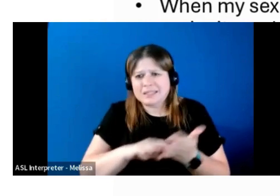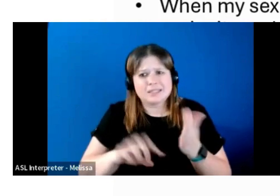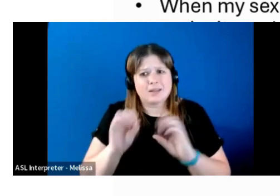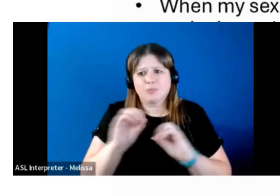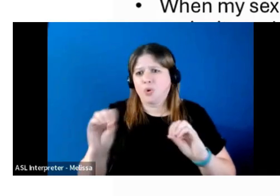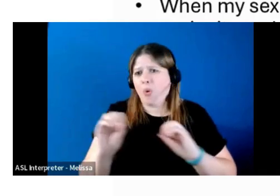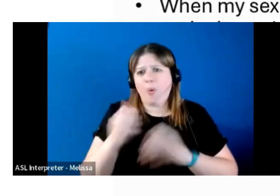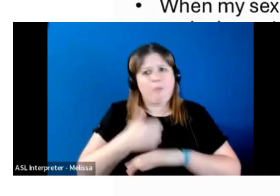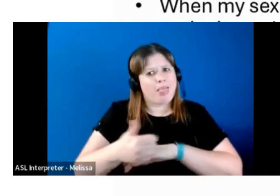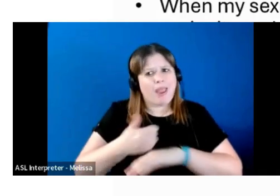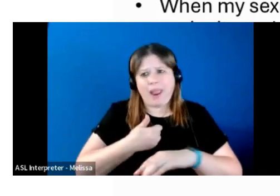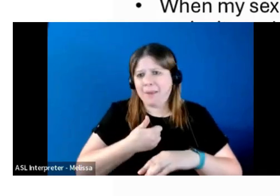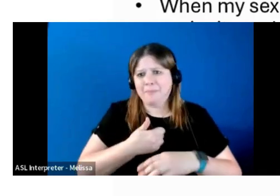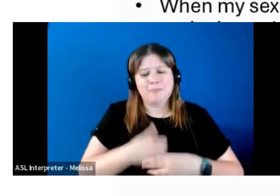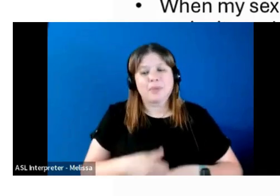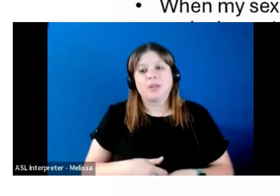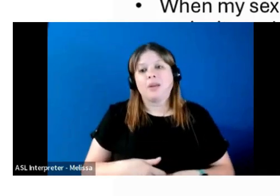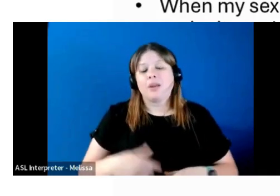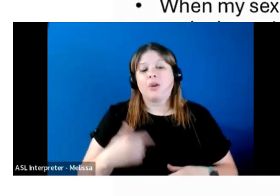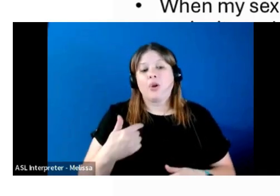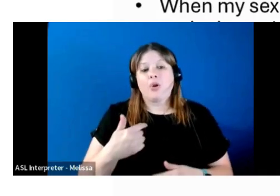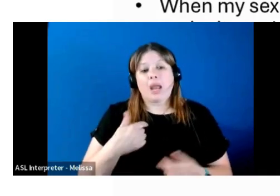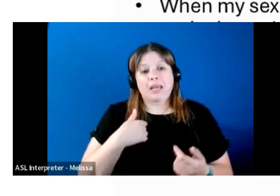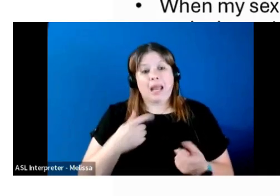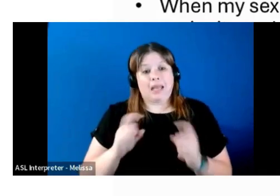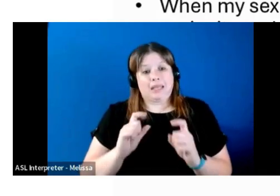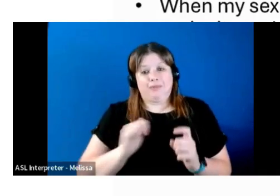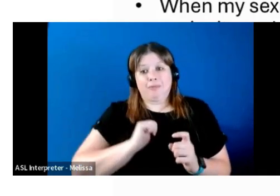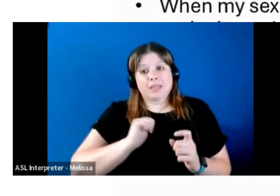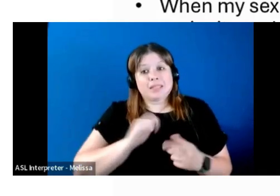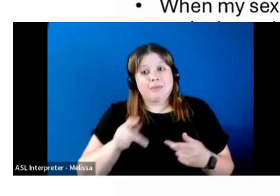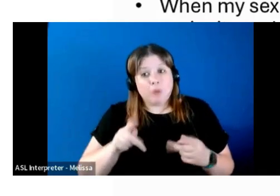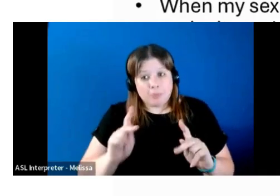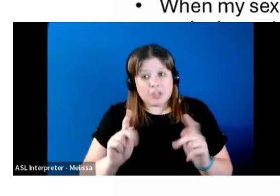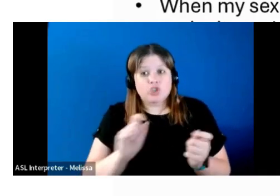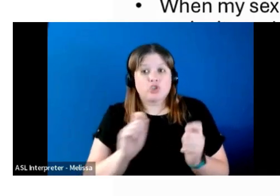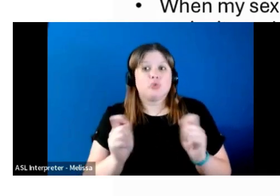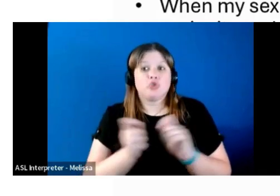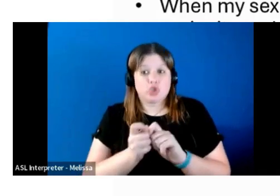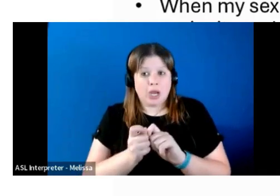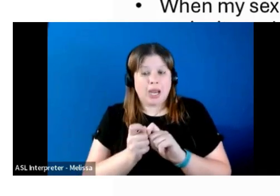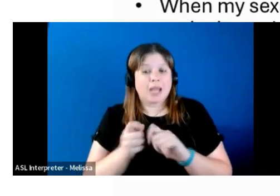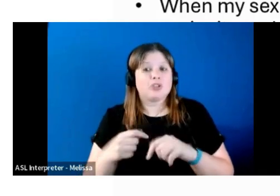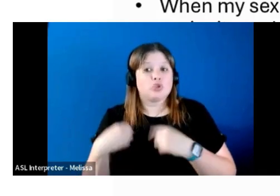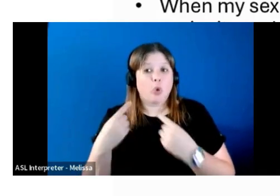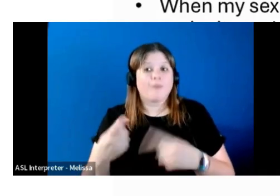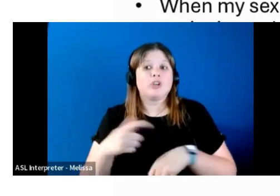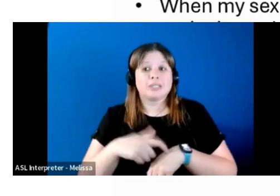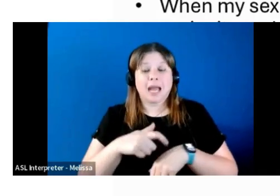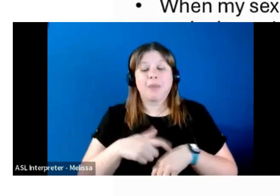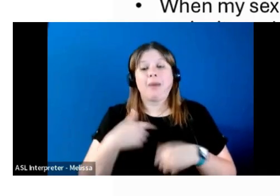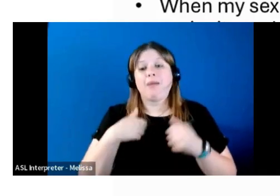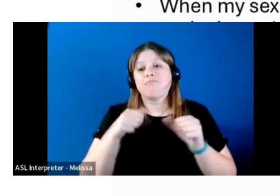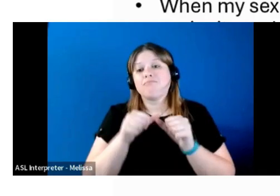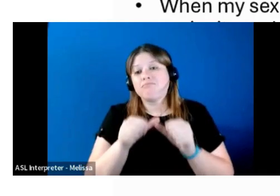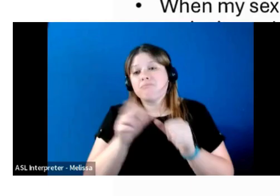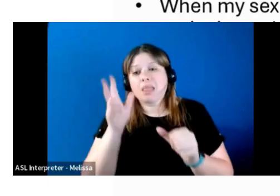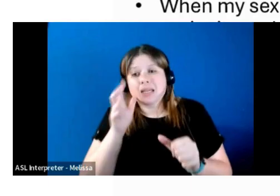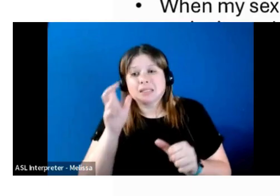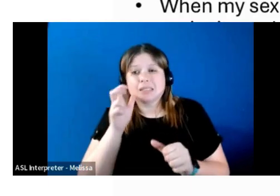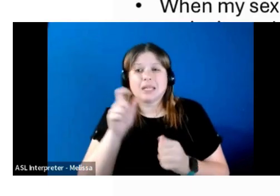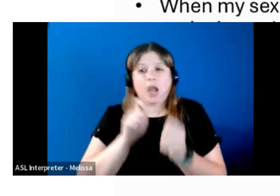And I give myself permission to change over time. I can keep listening, adjusting, and adapting